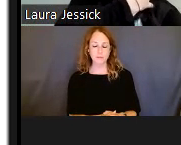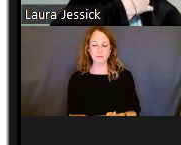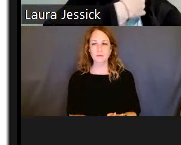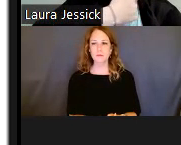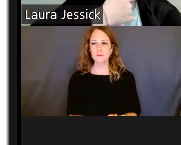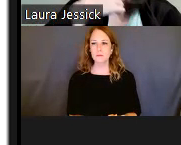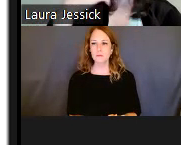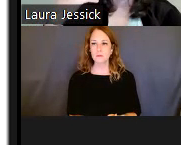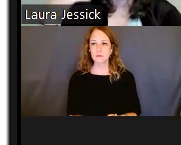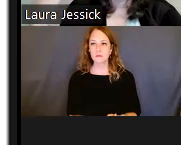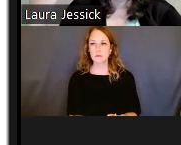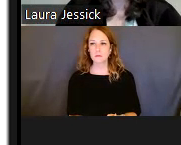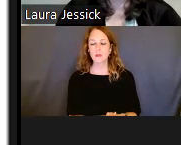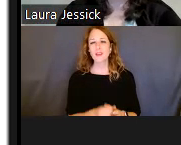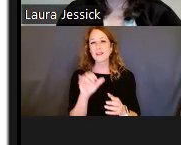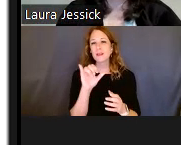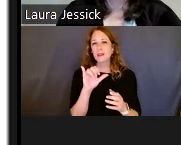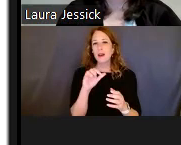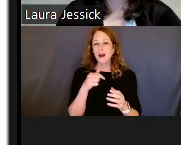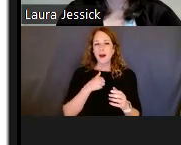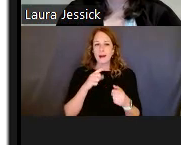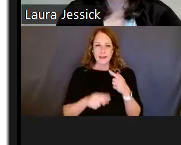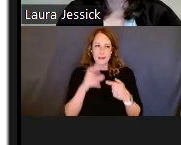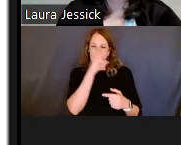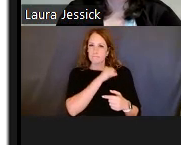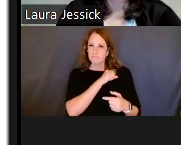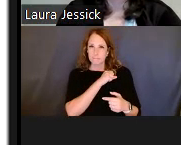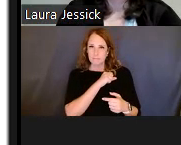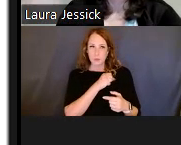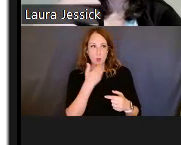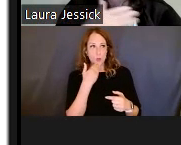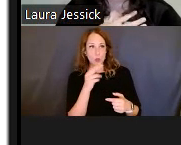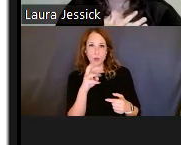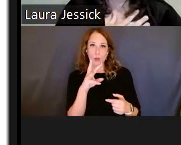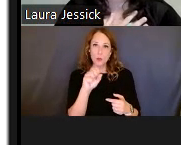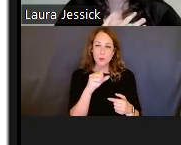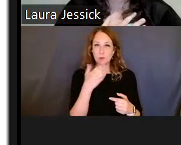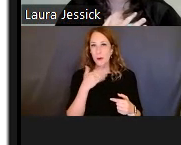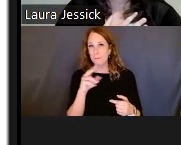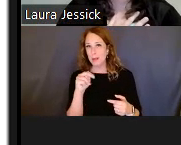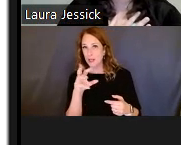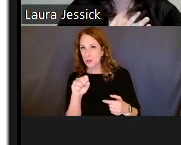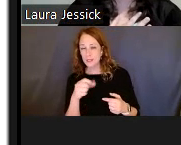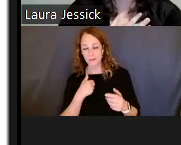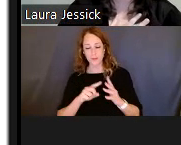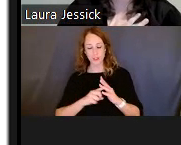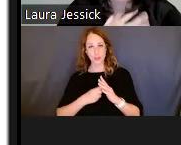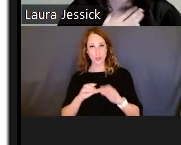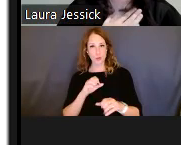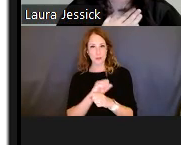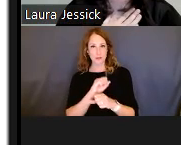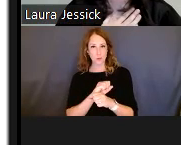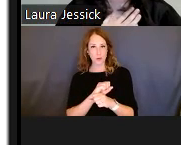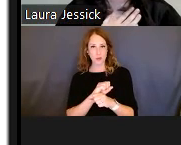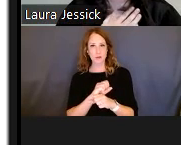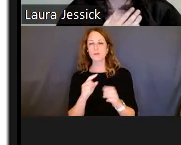And also, I don't make assumptions about whether it's good news or bad news. When I first started doing this work, there were some times where